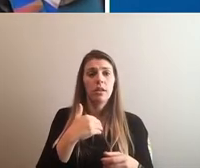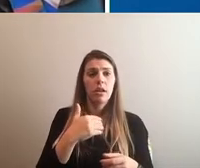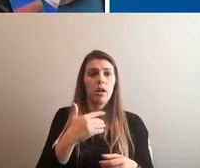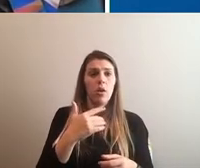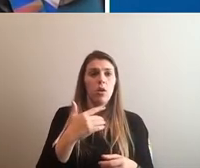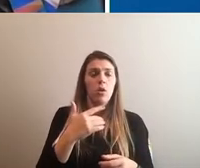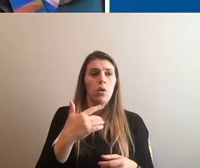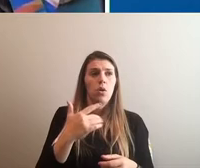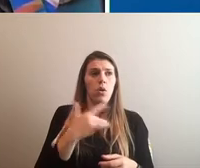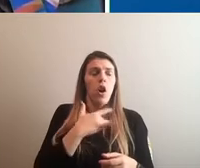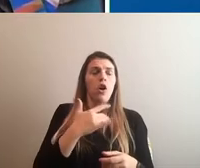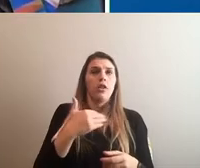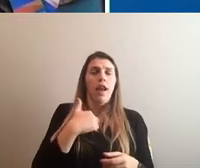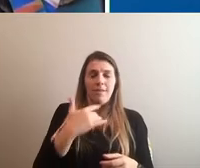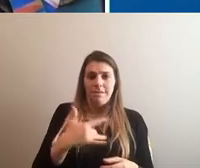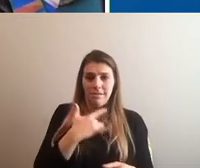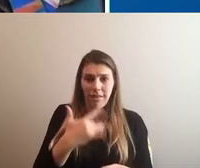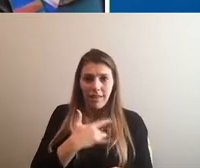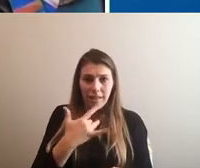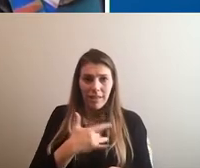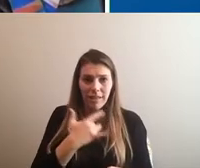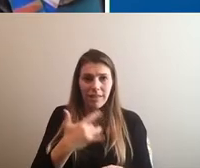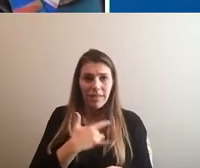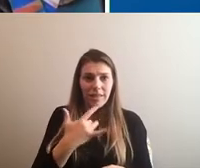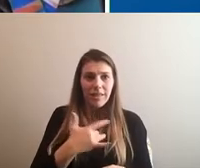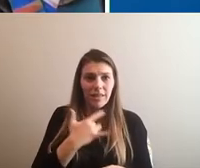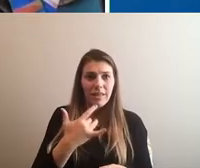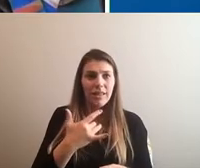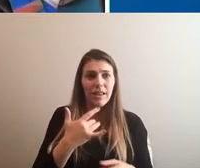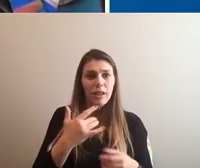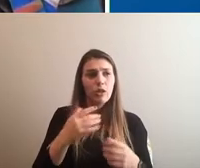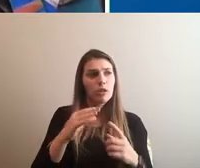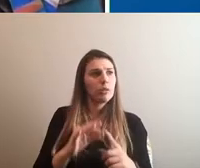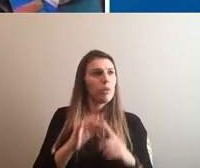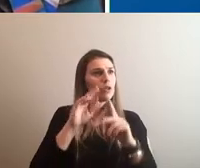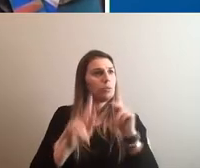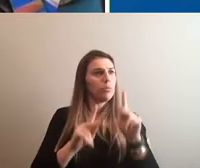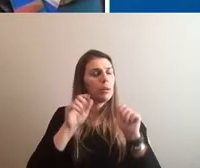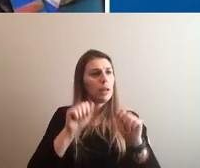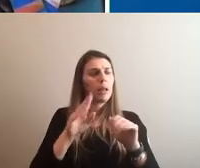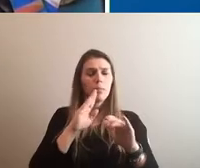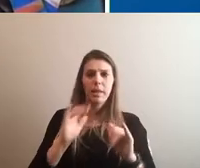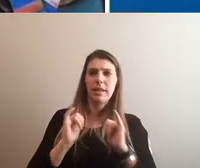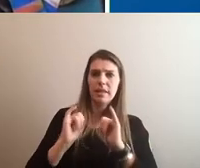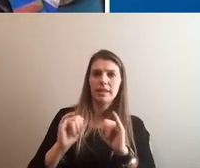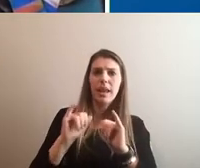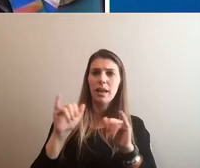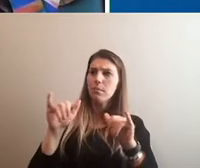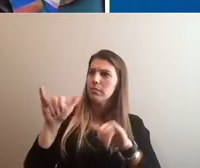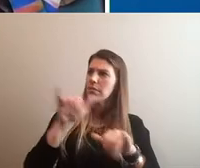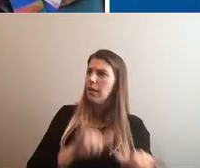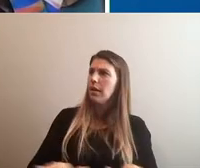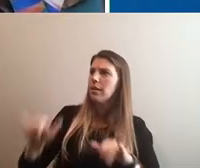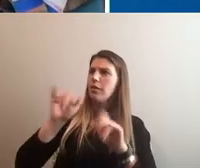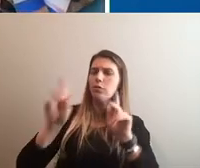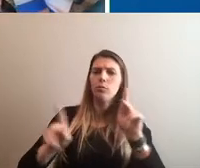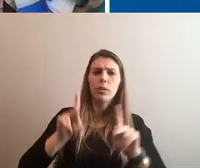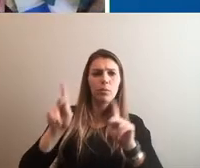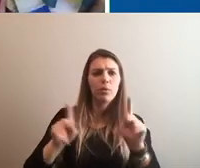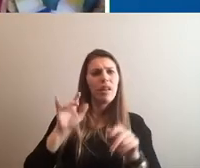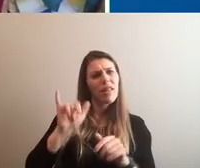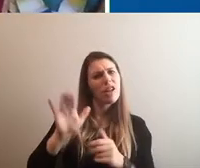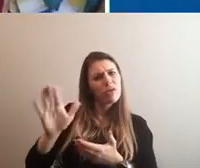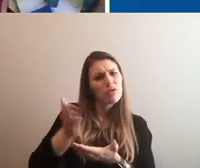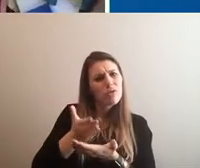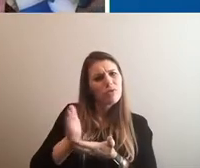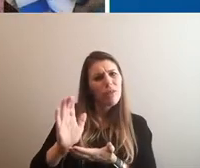got the feelings. Like, why can't these, you know, special people can't be treated in the same manner like the others are being treated? This is their right. This is